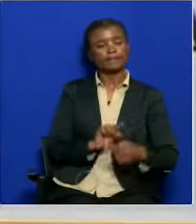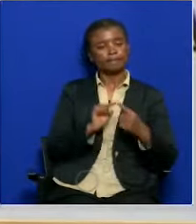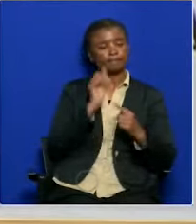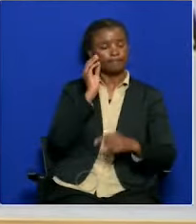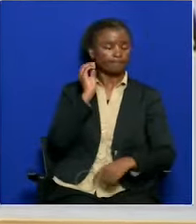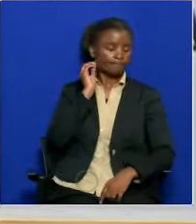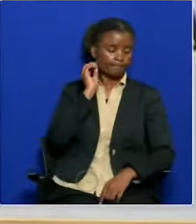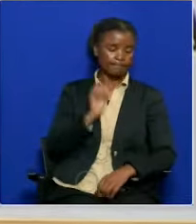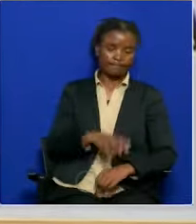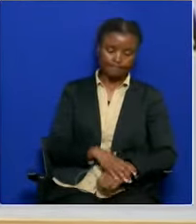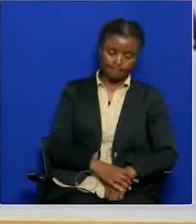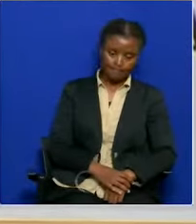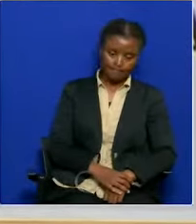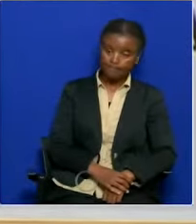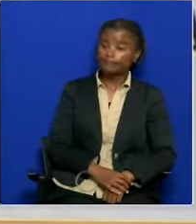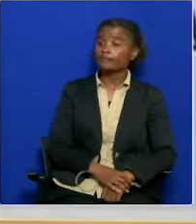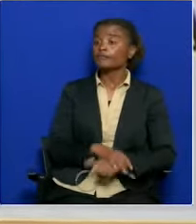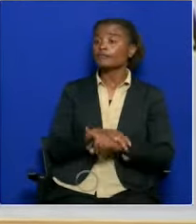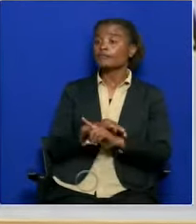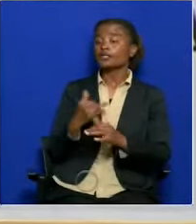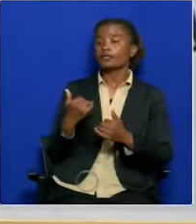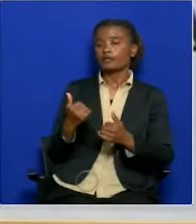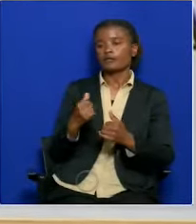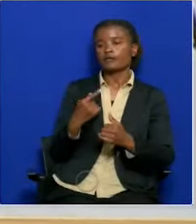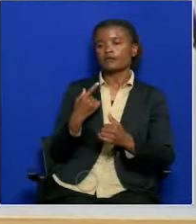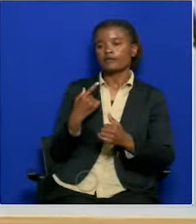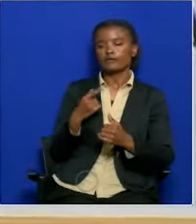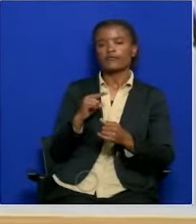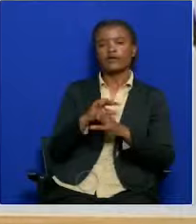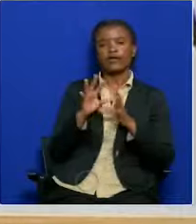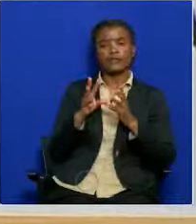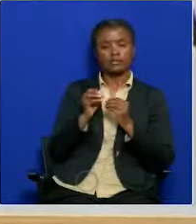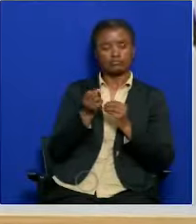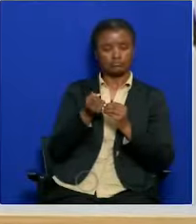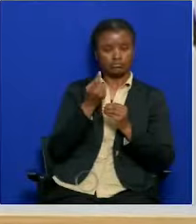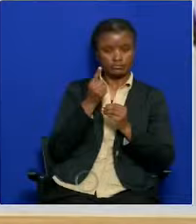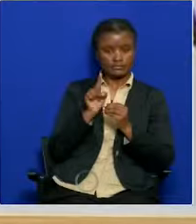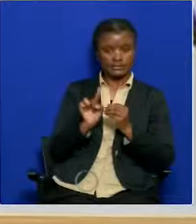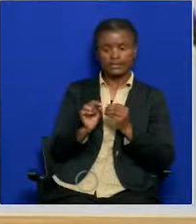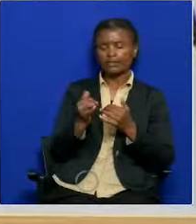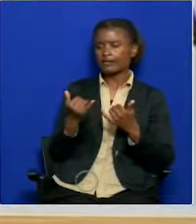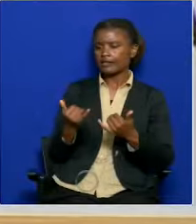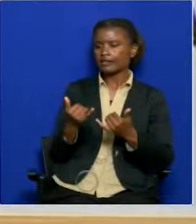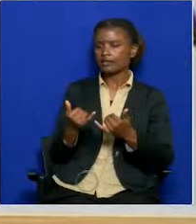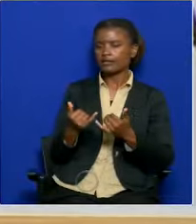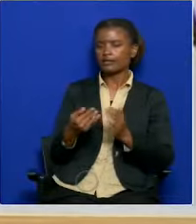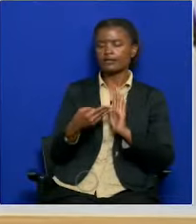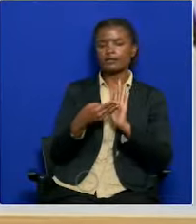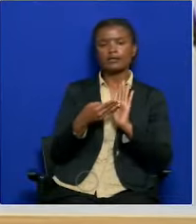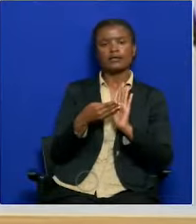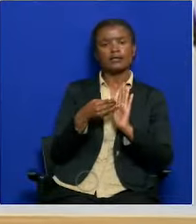Bowe, for completeness, if we could just, for the record, say who is this Umashi Dlamini Metro?